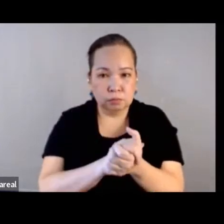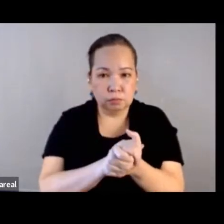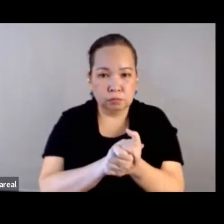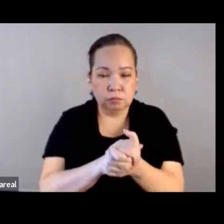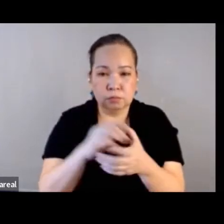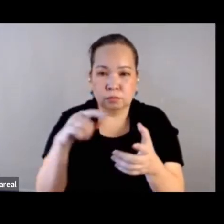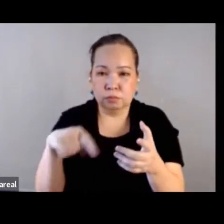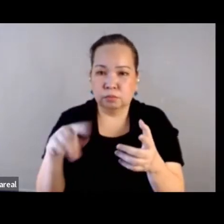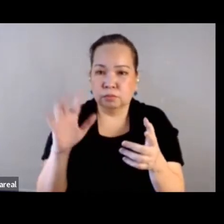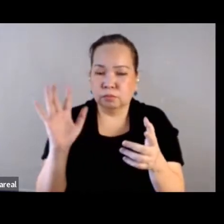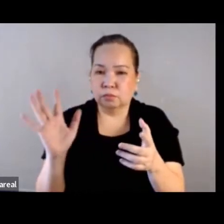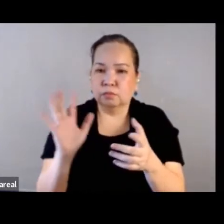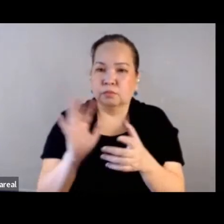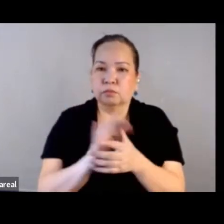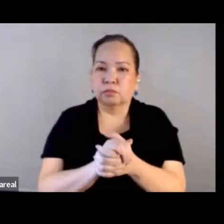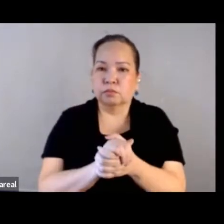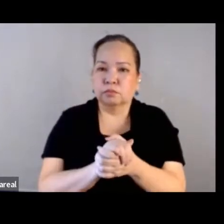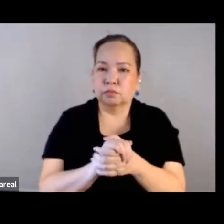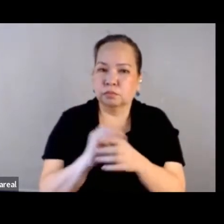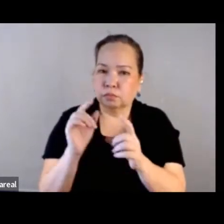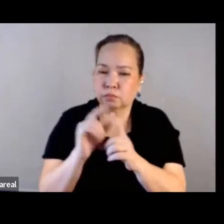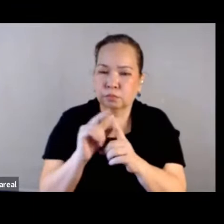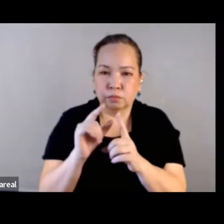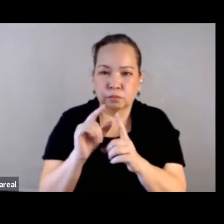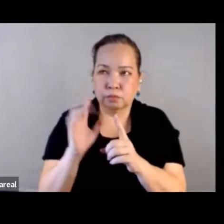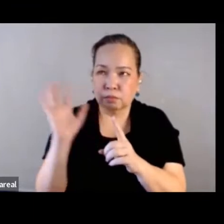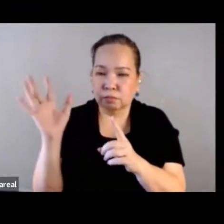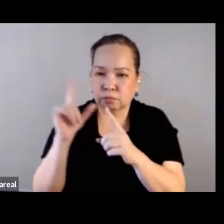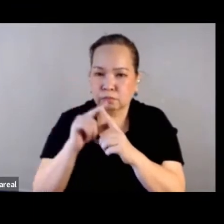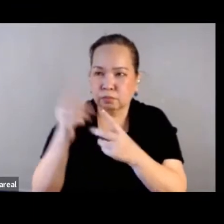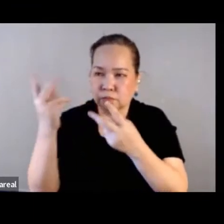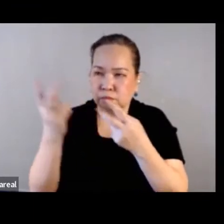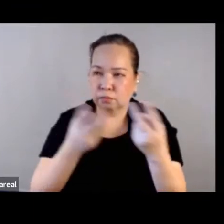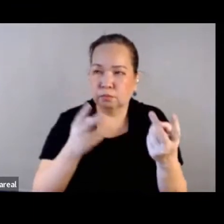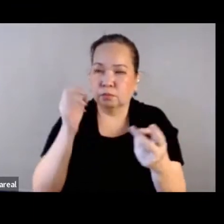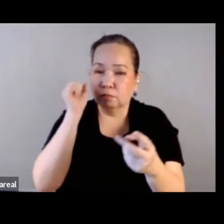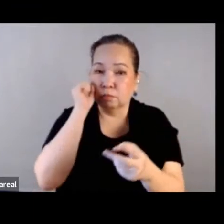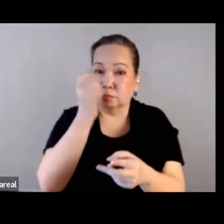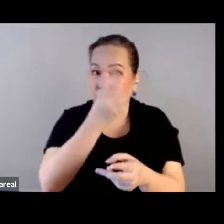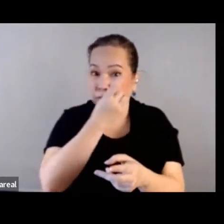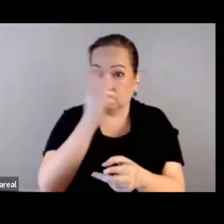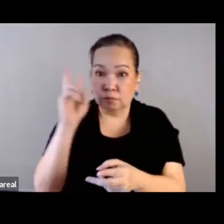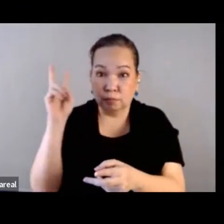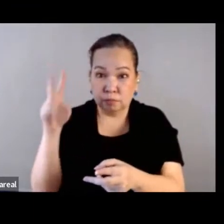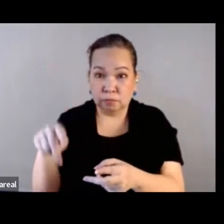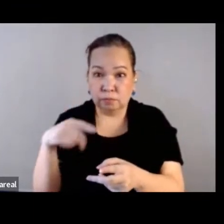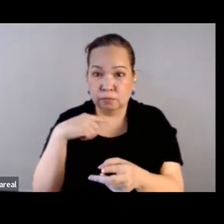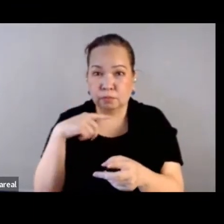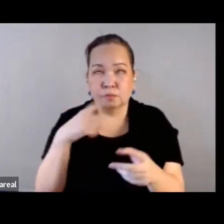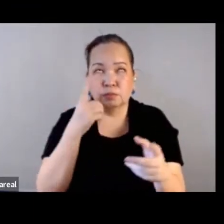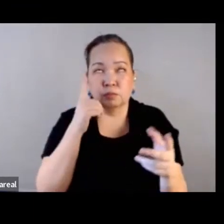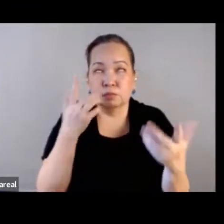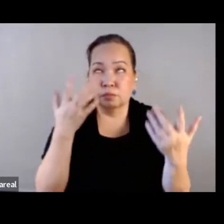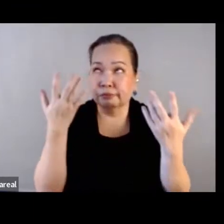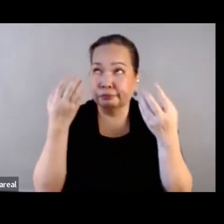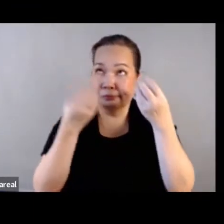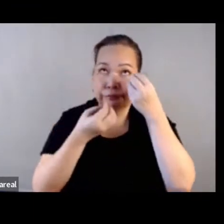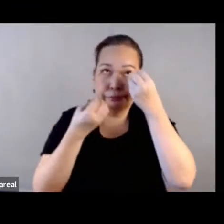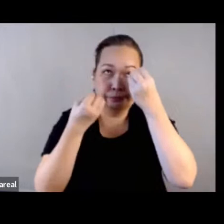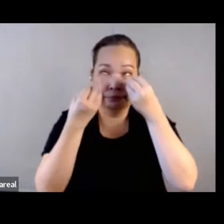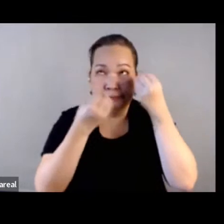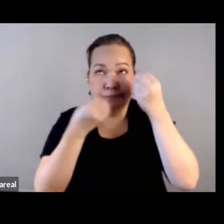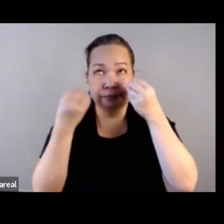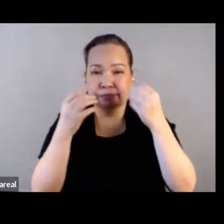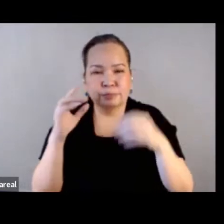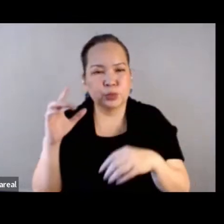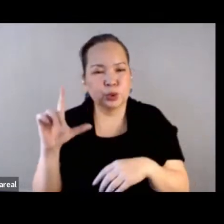in the words of Vice President and Secretary Sara Duterte, we are lost in the forest. That was her